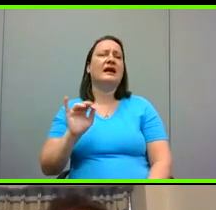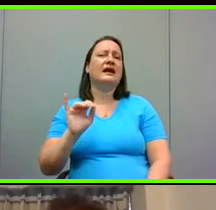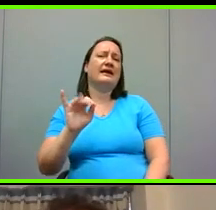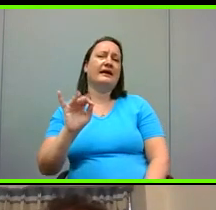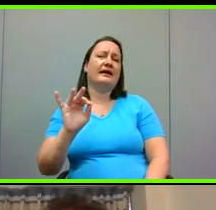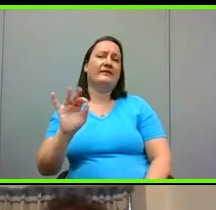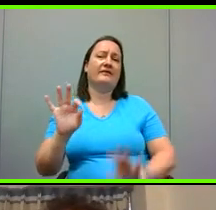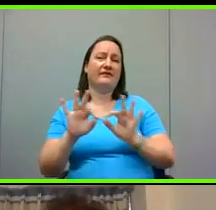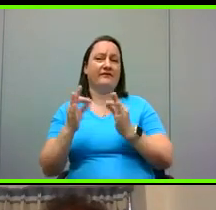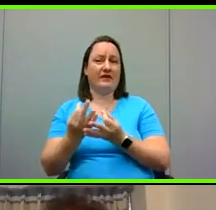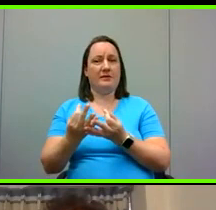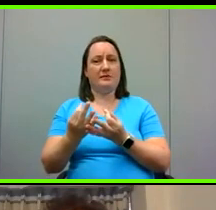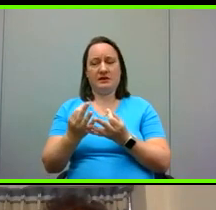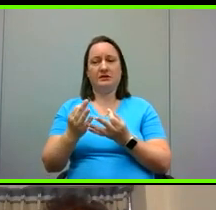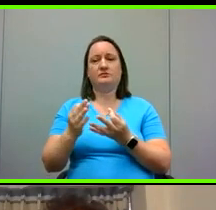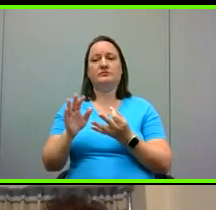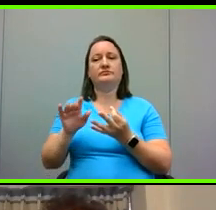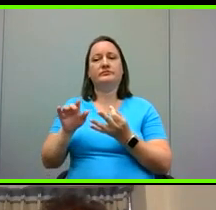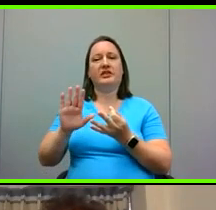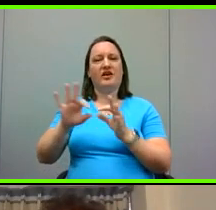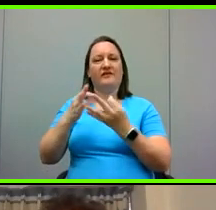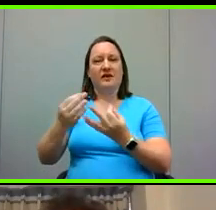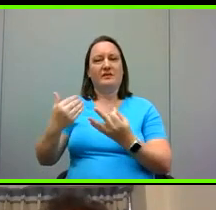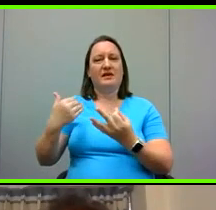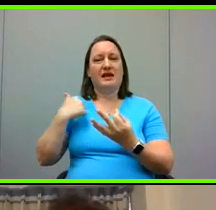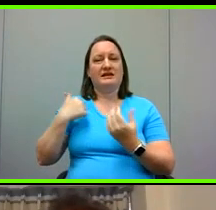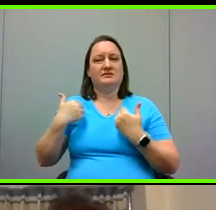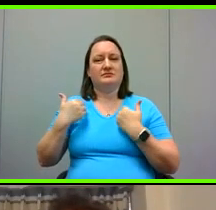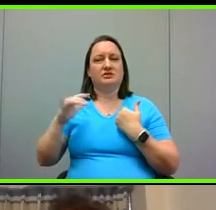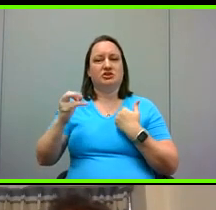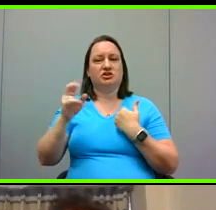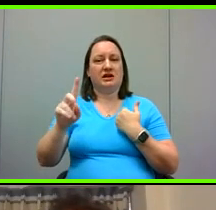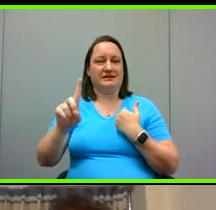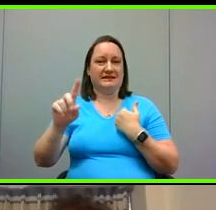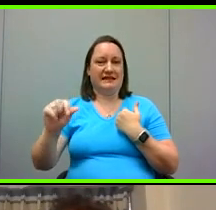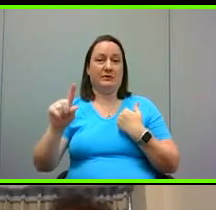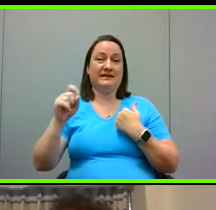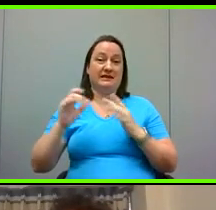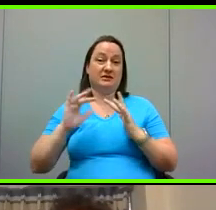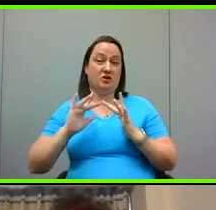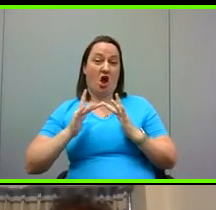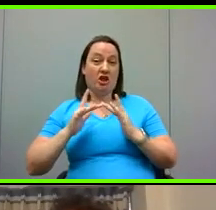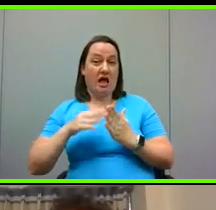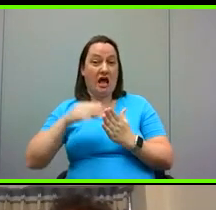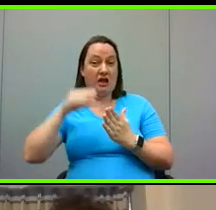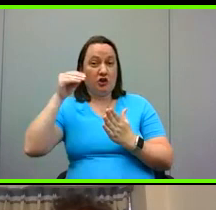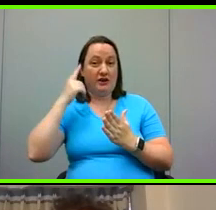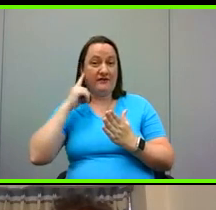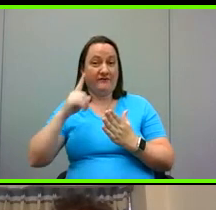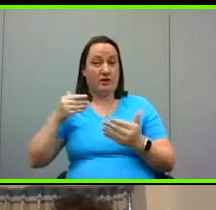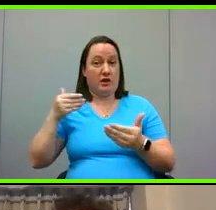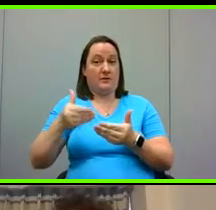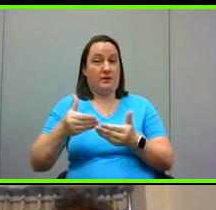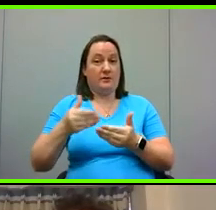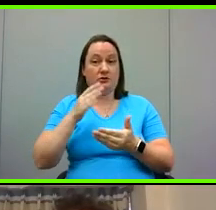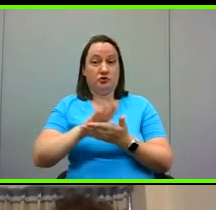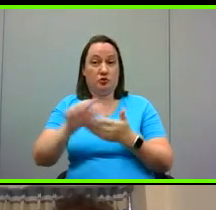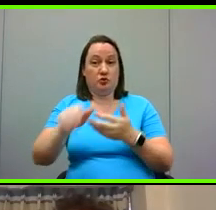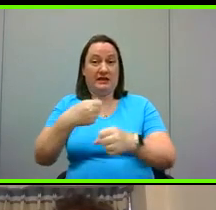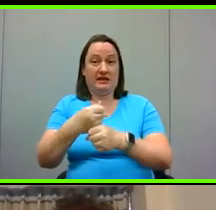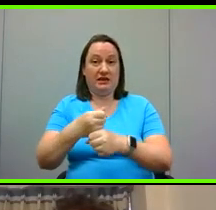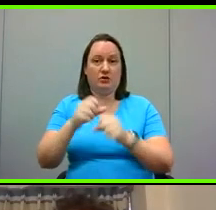who has a disabled child and needs virtual learning for the upcoming school year. Is there a way